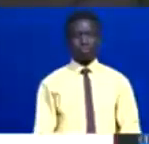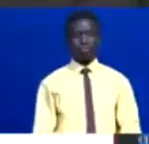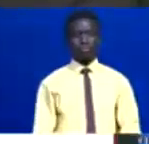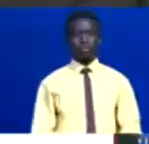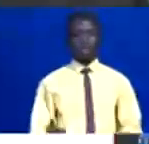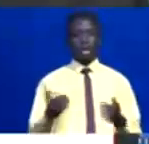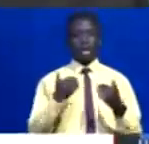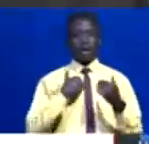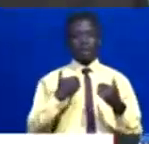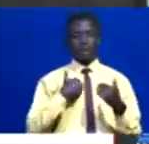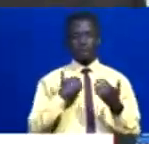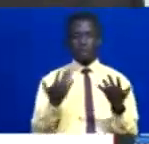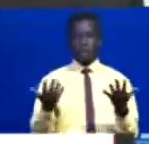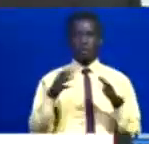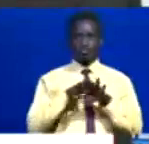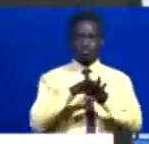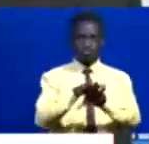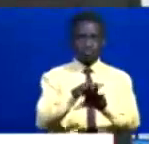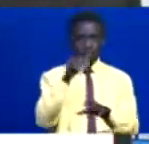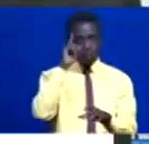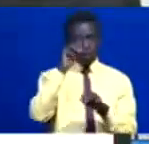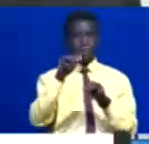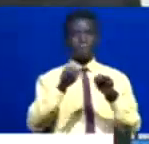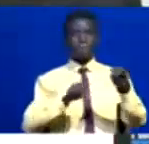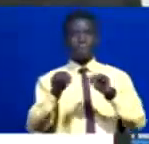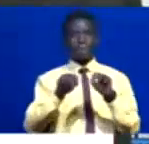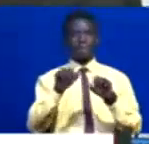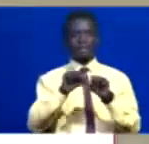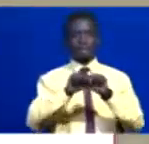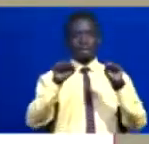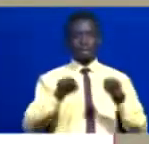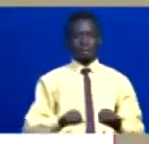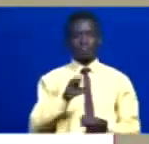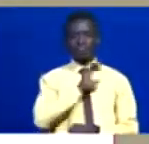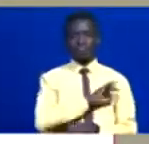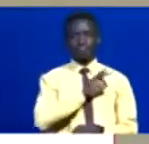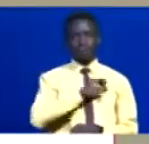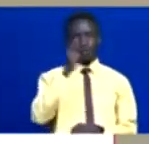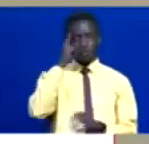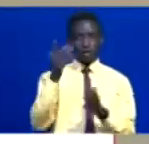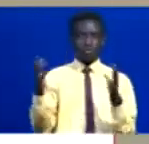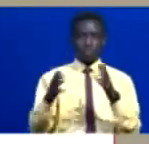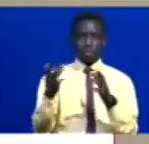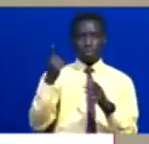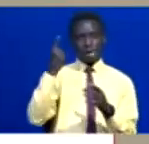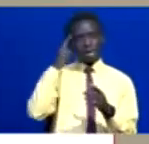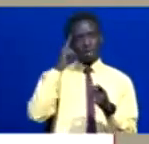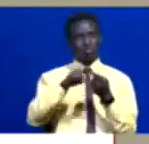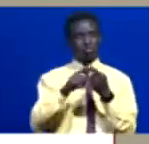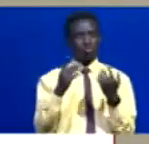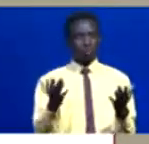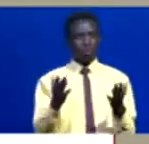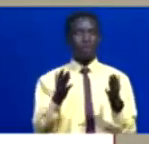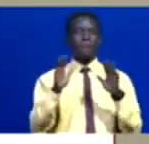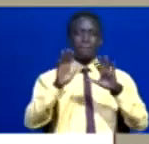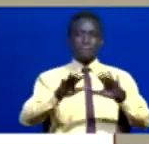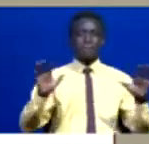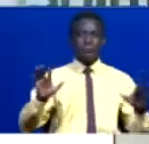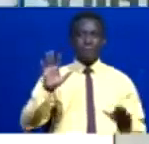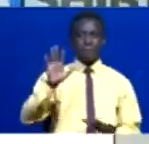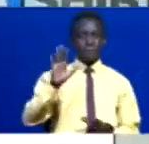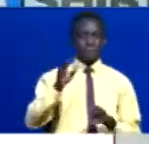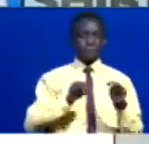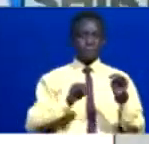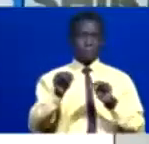Integration of management systems is beneficial for organizations seeking to streamline their management processes, reduce costs,